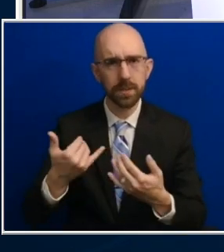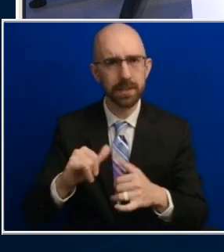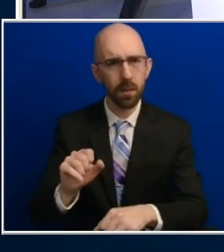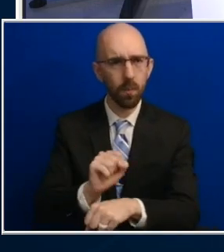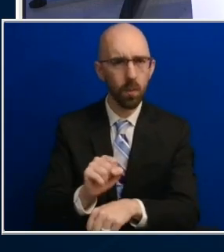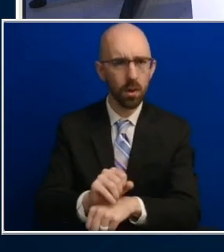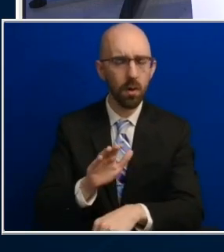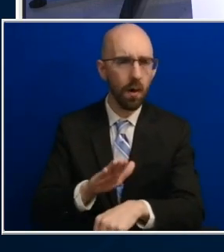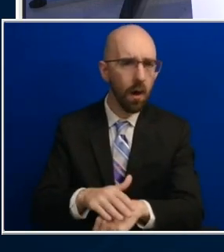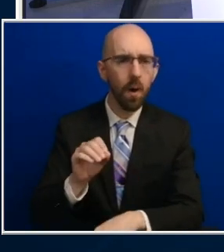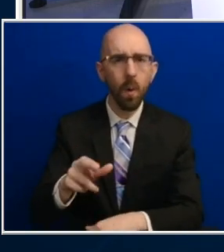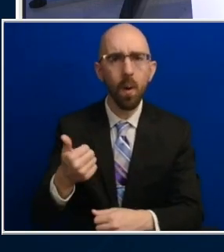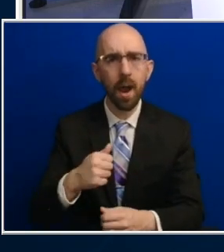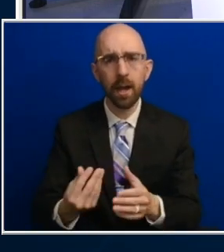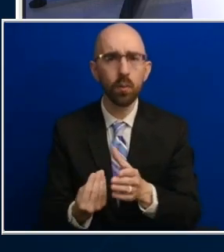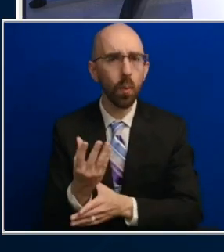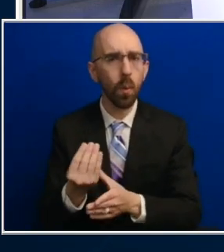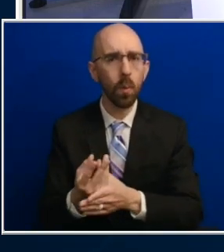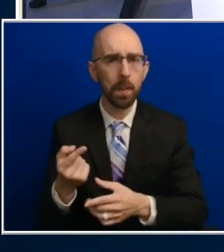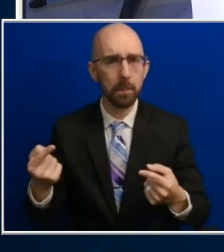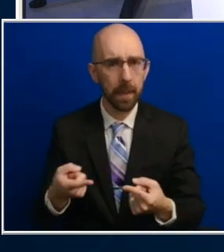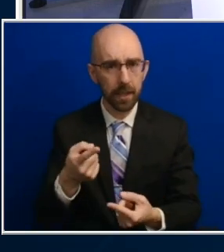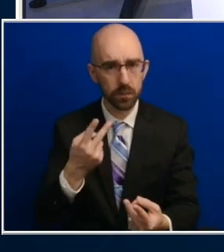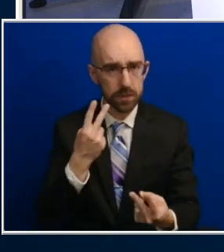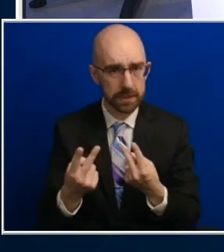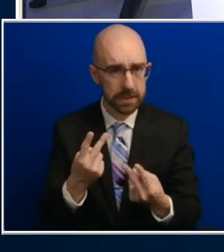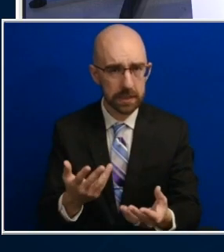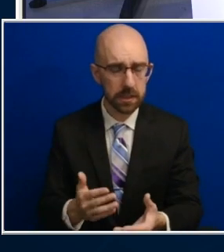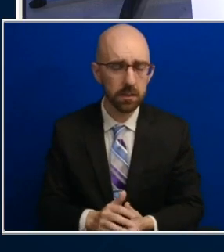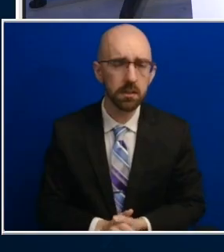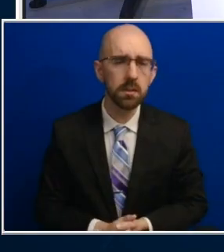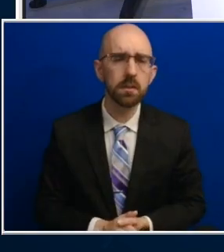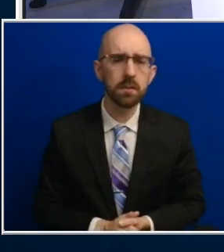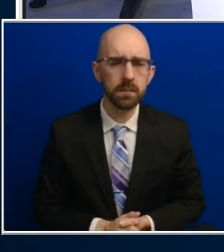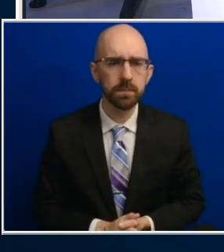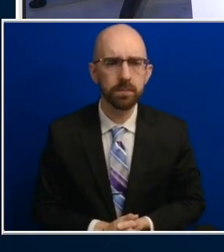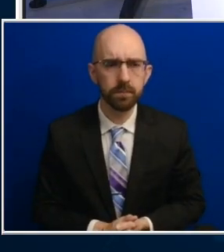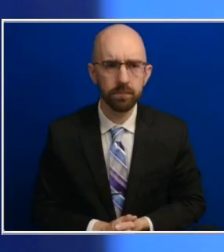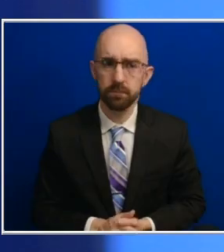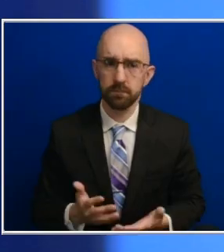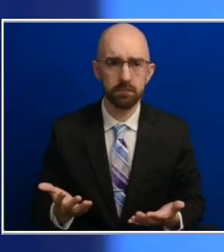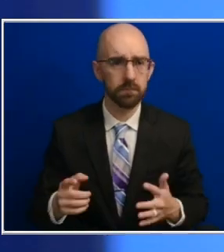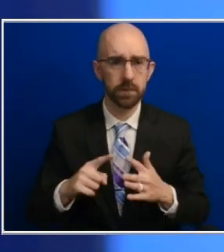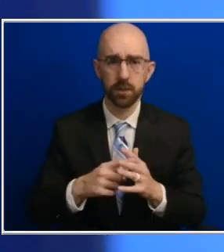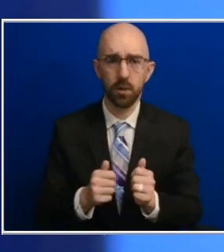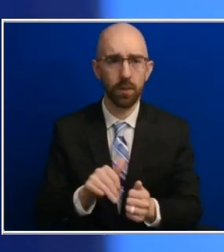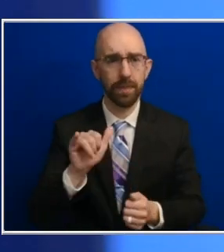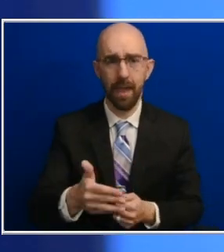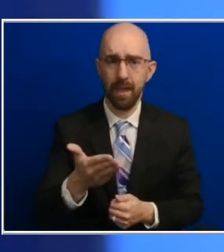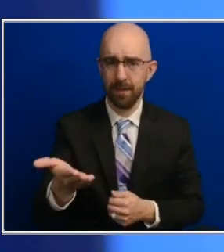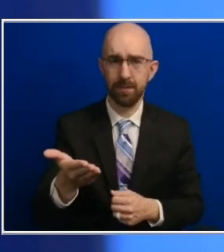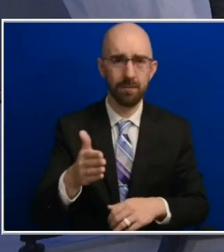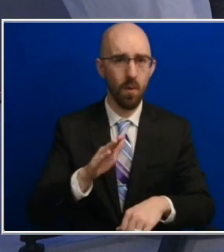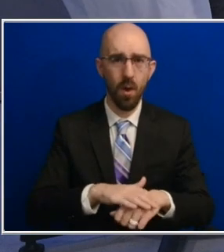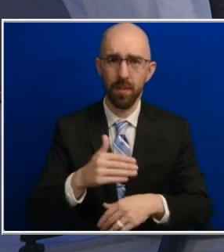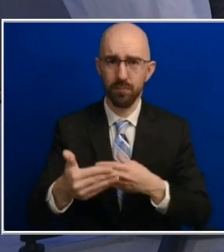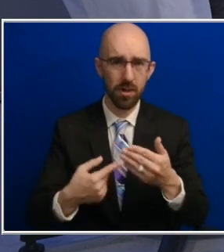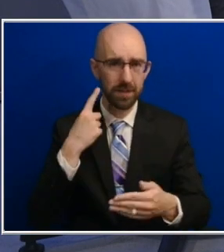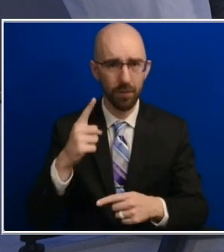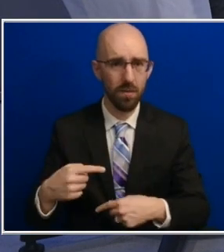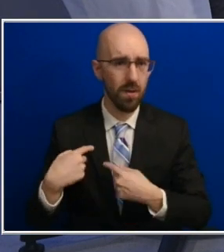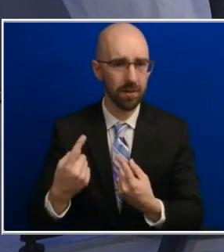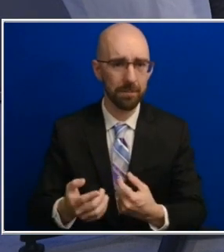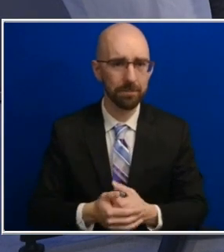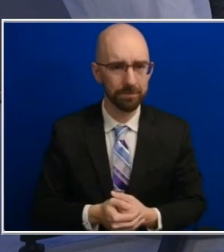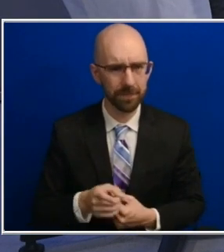any growing pains that you're seeing? I'll let Denton start with that one because he's been on this process for a long time. Okay, can you repeat